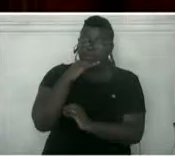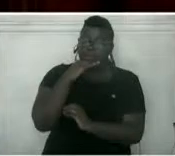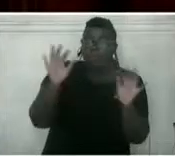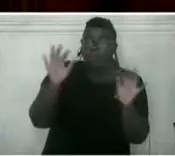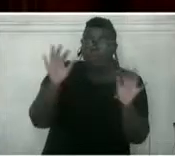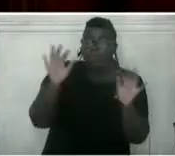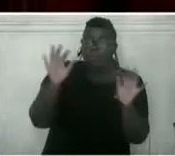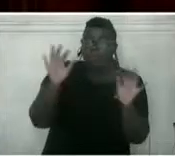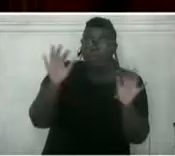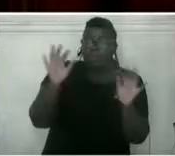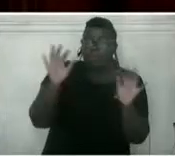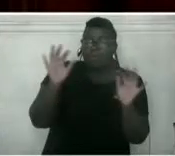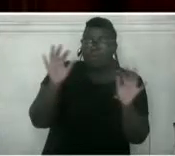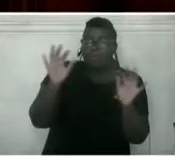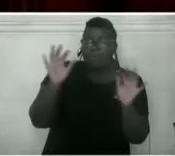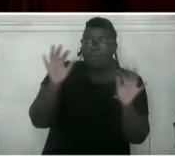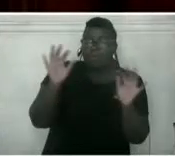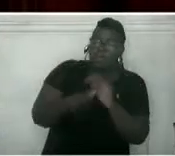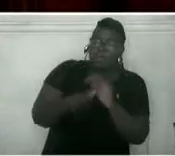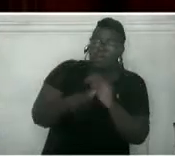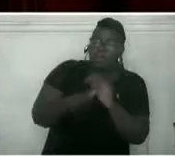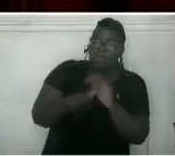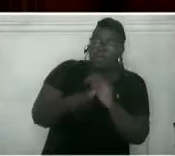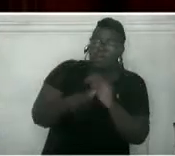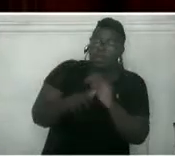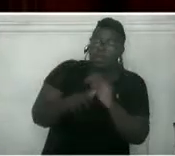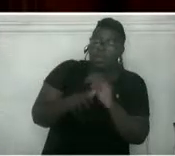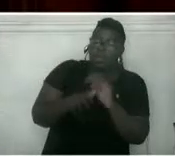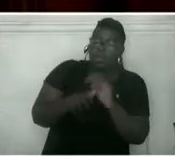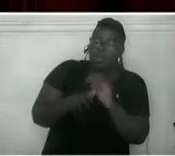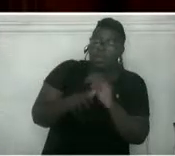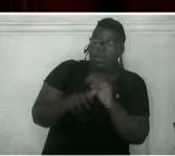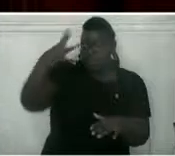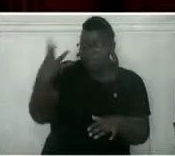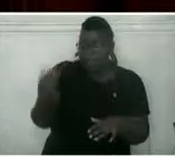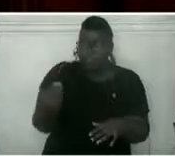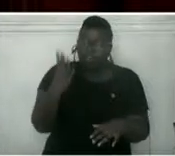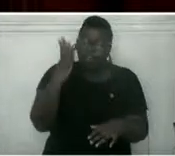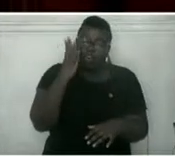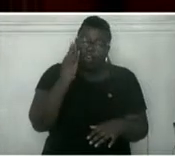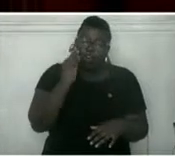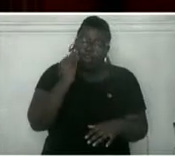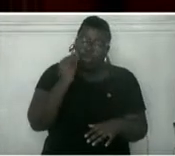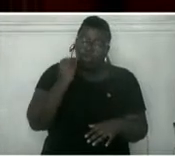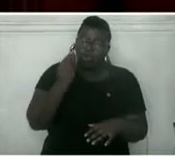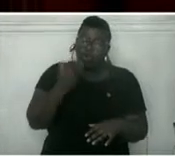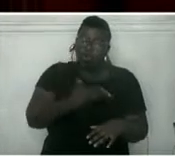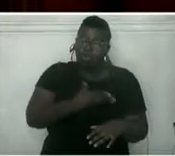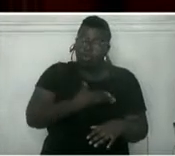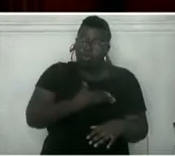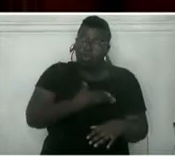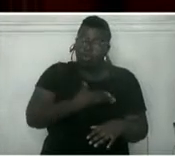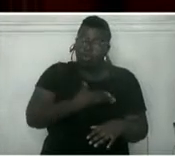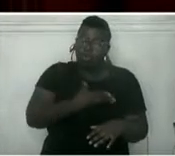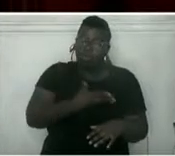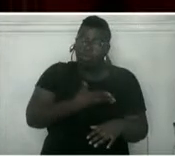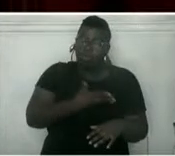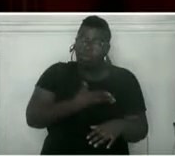rather, abantu abaphila nebala elimhlophe, ogogo nomkhulu, bayingxenye